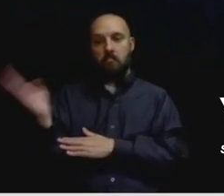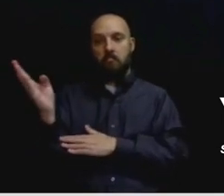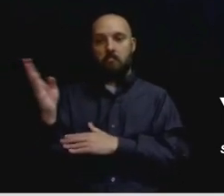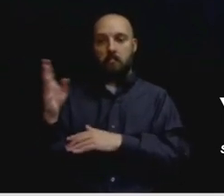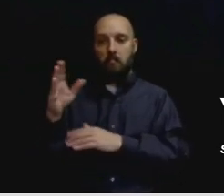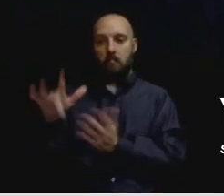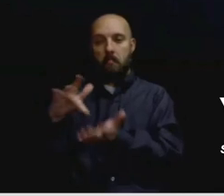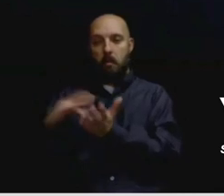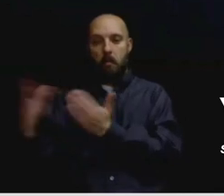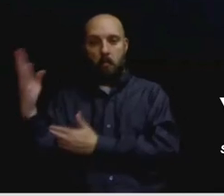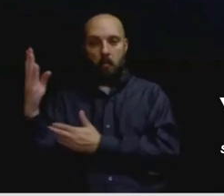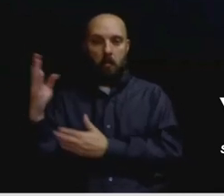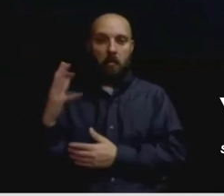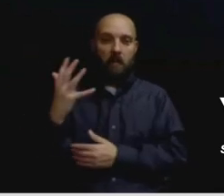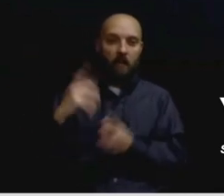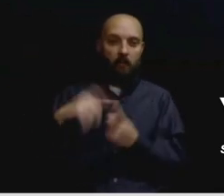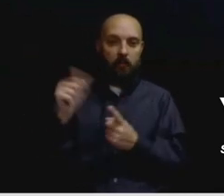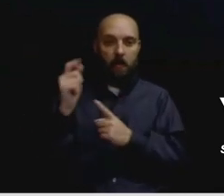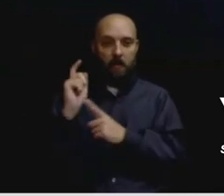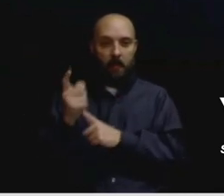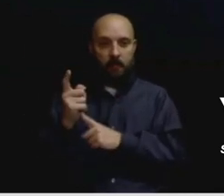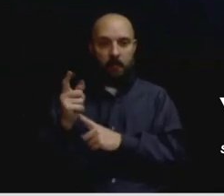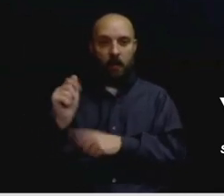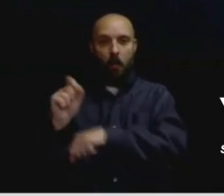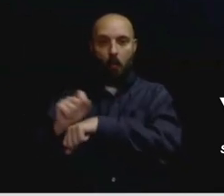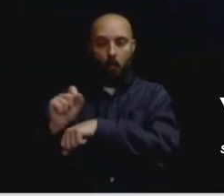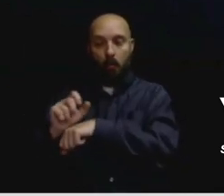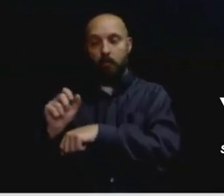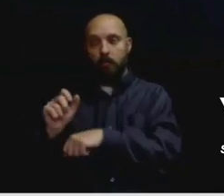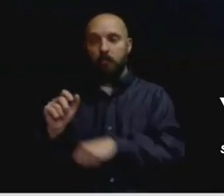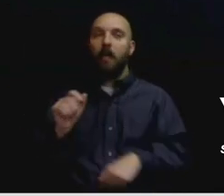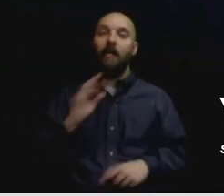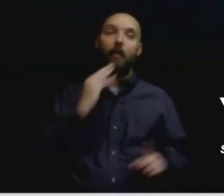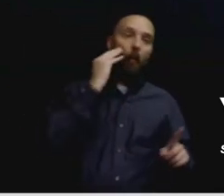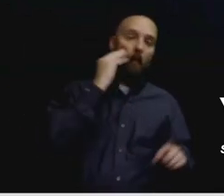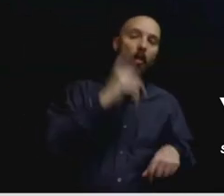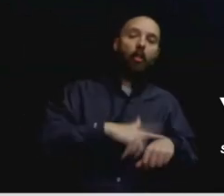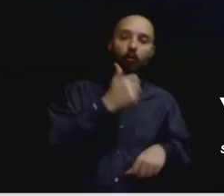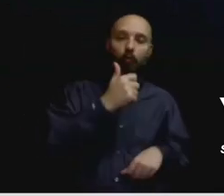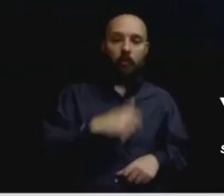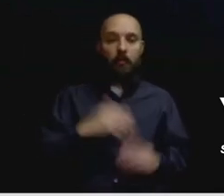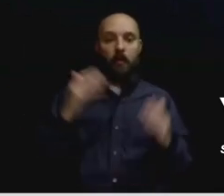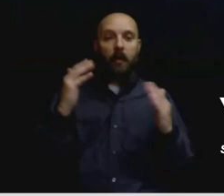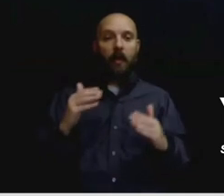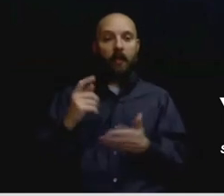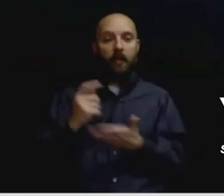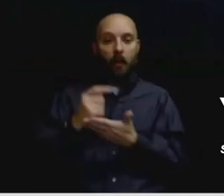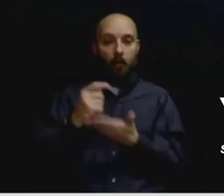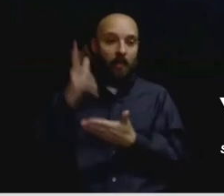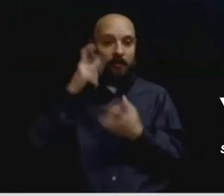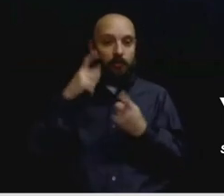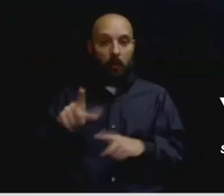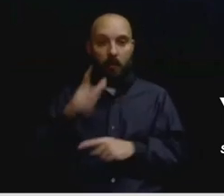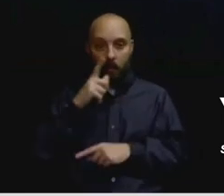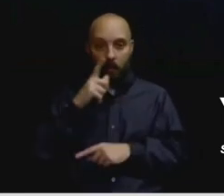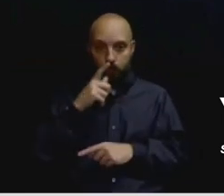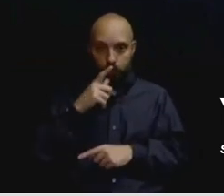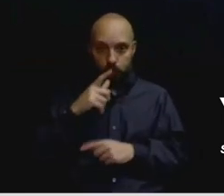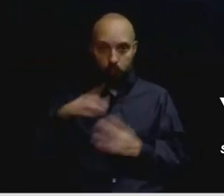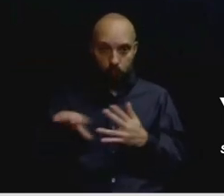Mid-morning, 5 to 10 minutes at work or longer at home. Therapeutic listening during my lunch break.